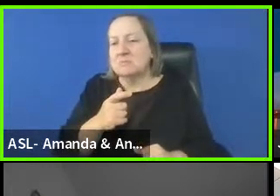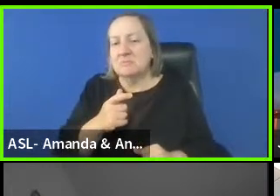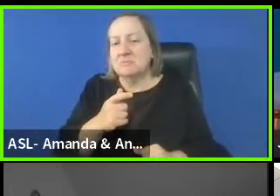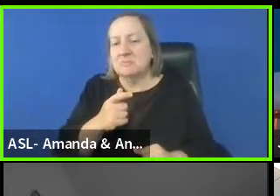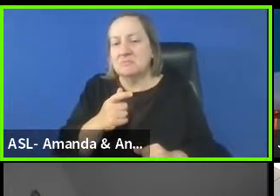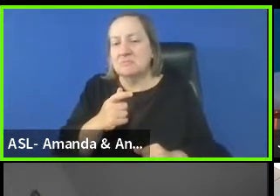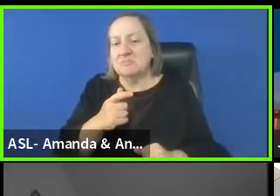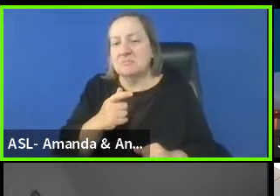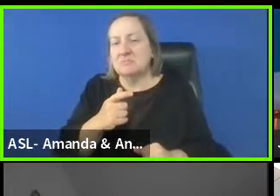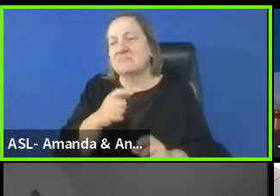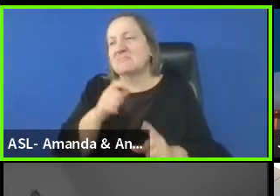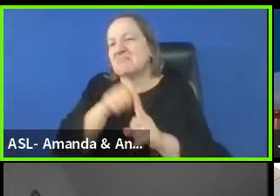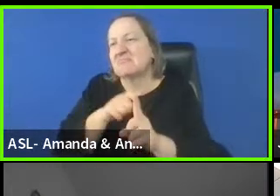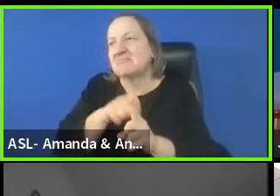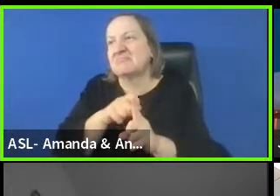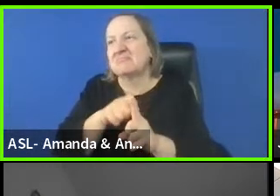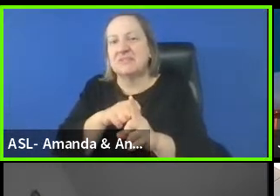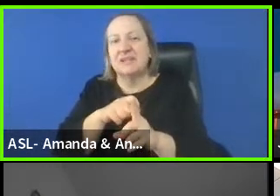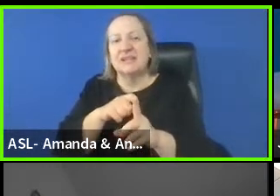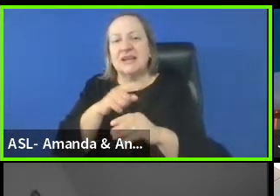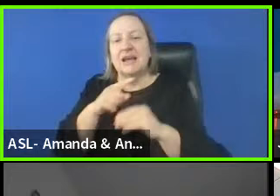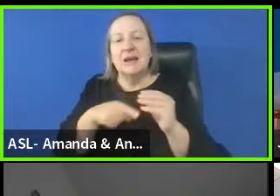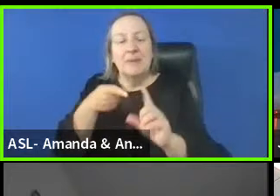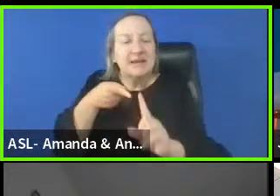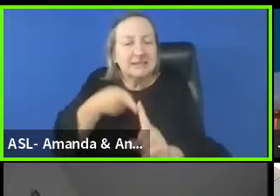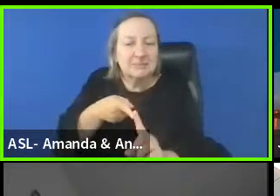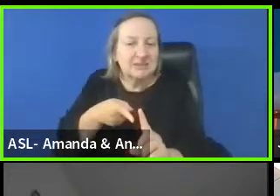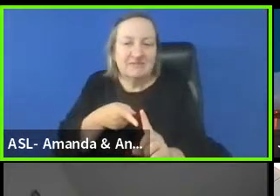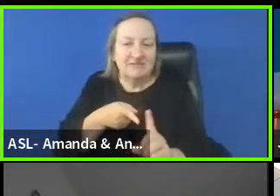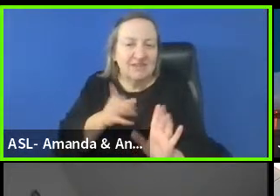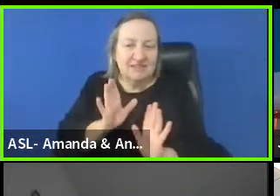harping on anything in particular, but we